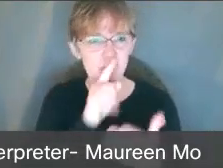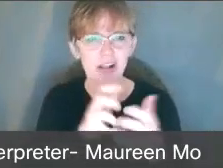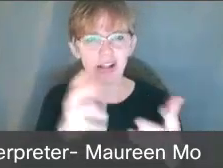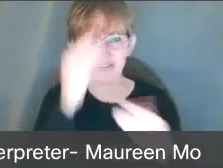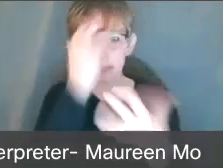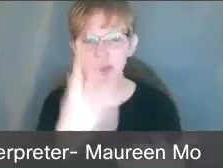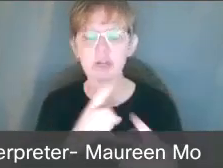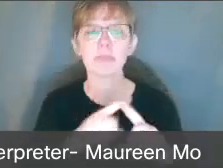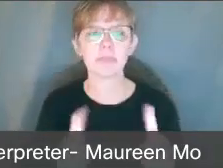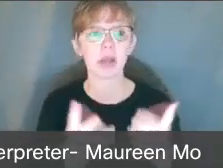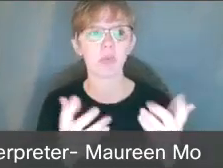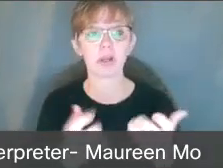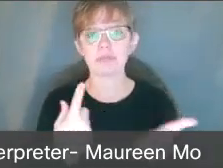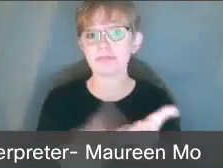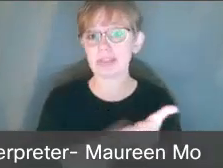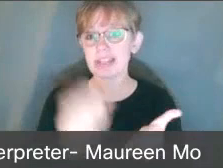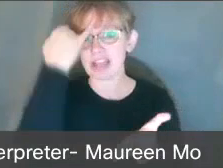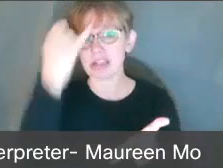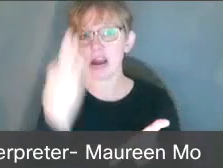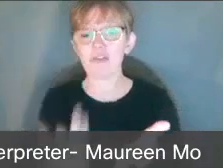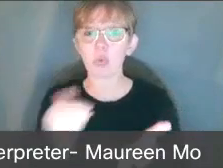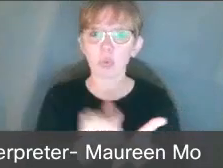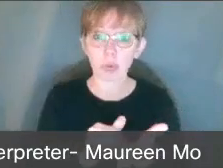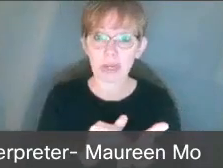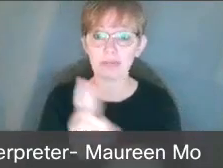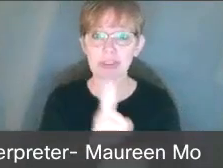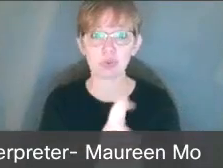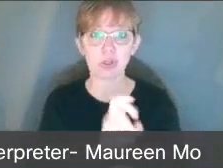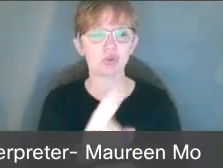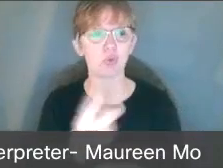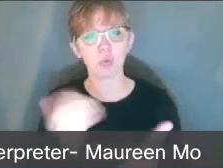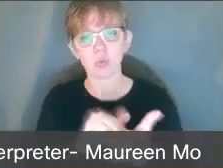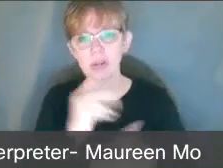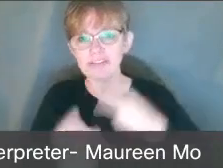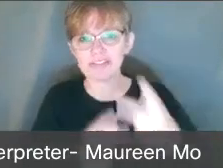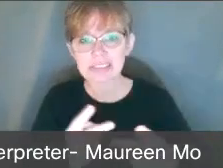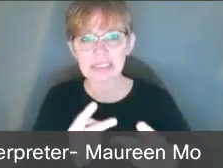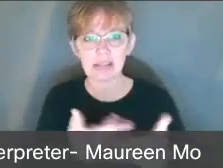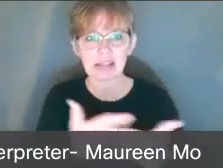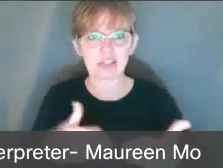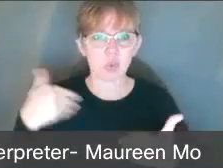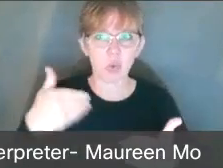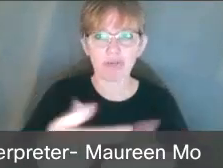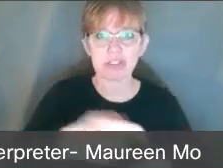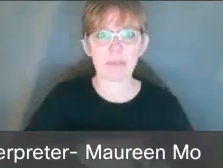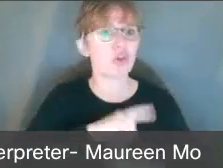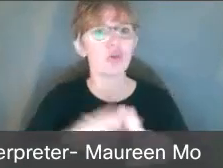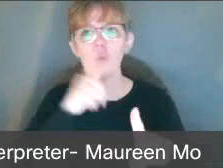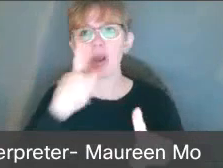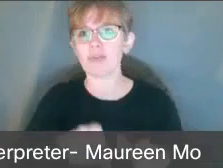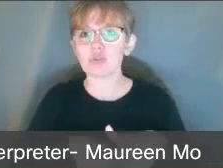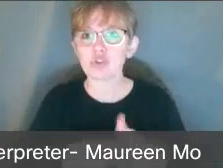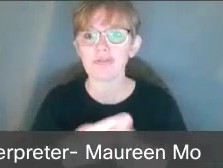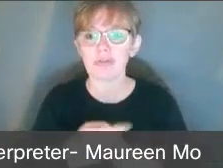of re-administration or revisiting things over time, it's that you don't have to start from scratch. It's not a